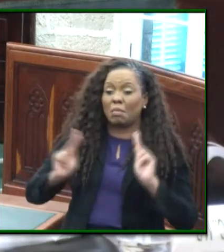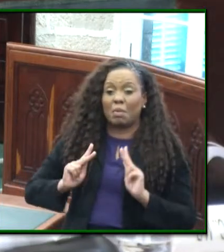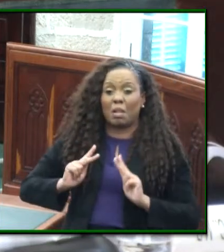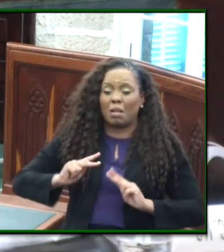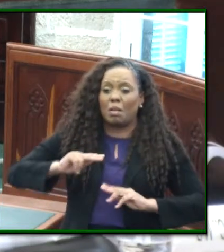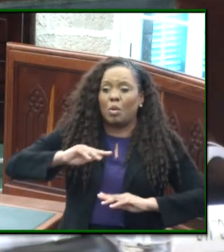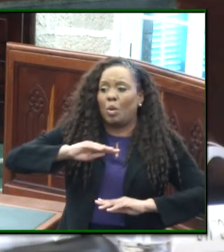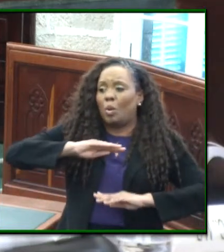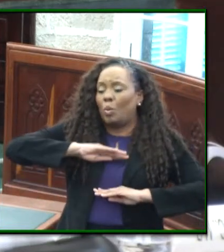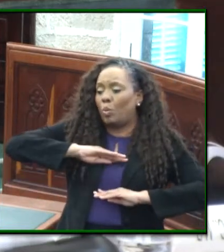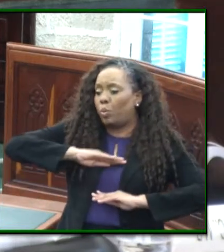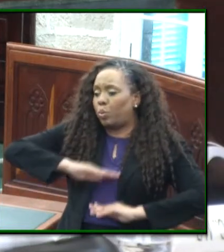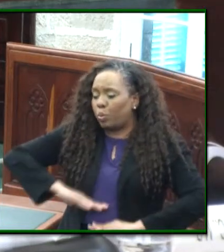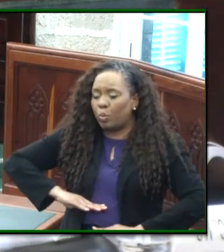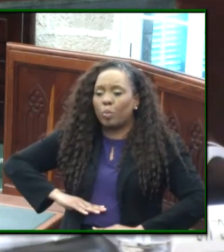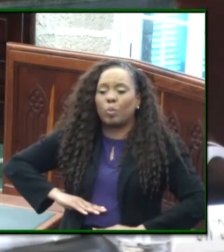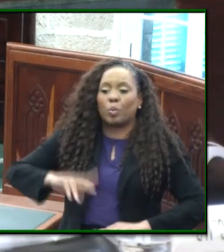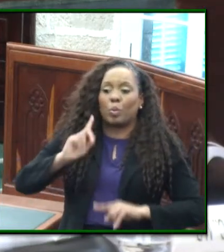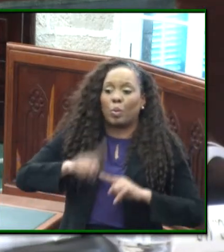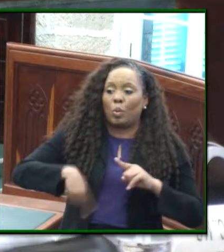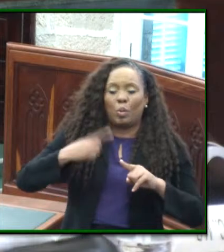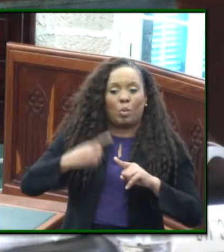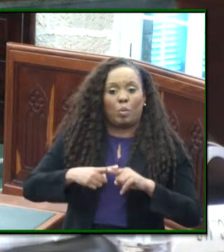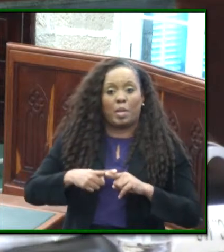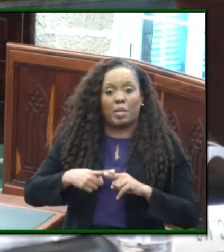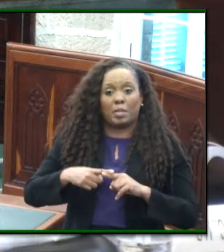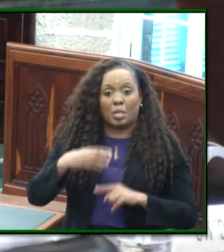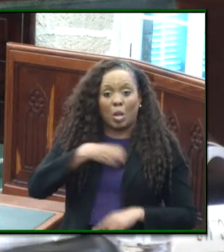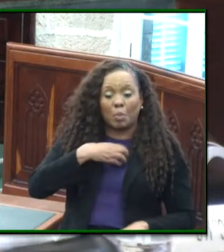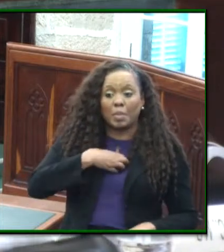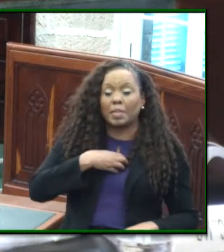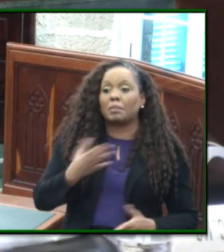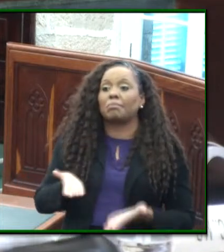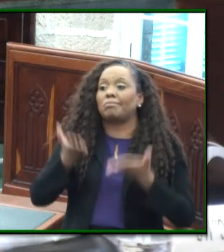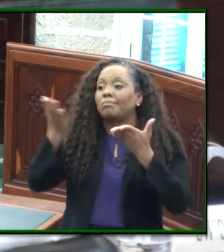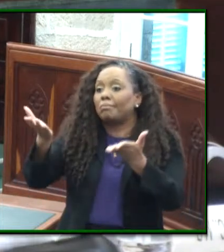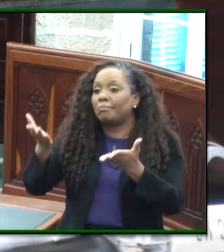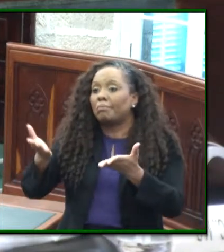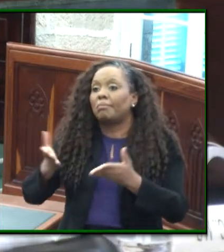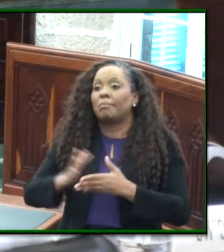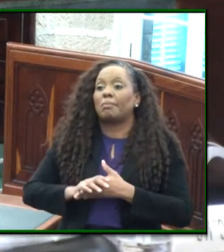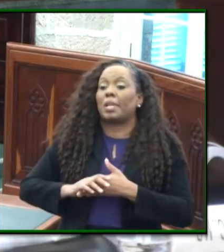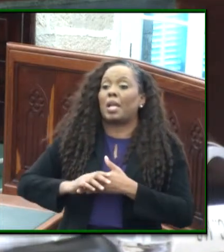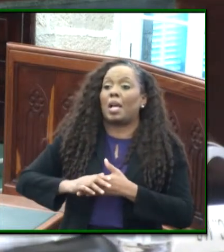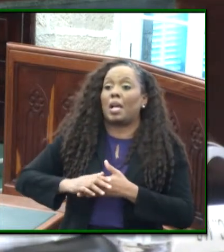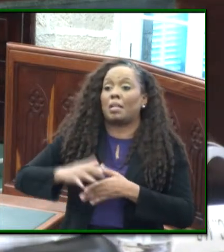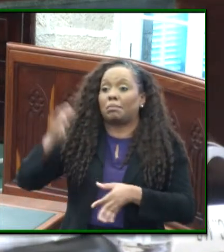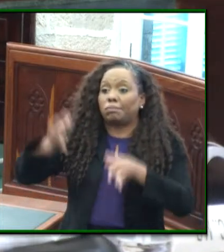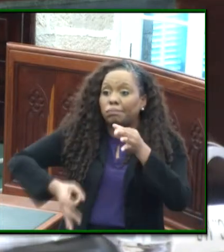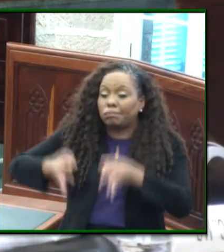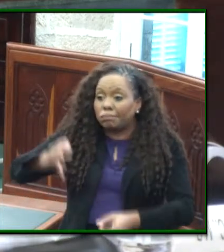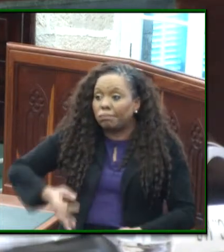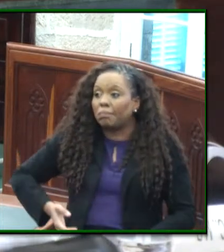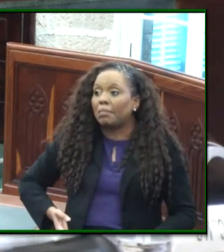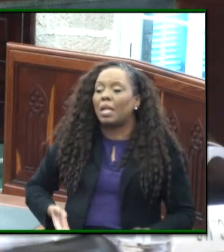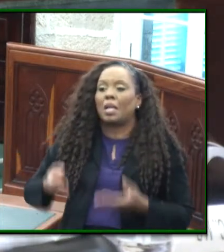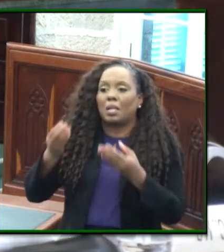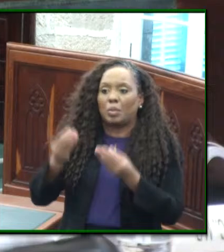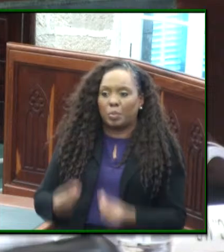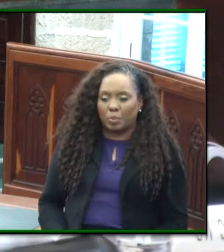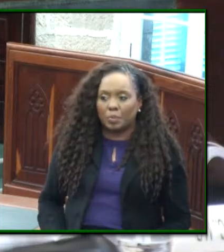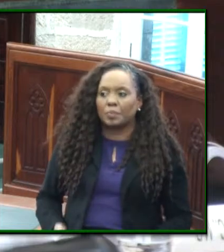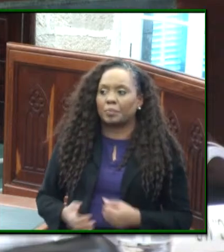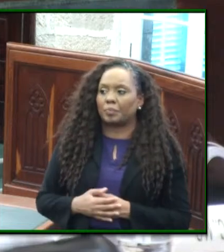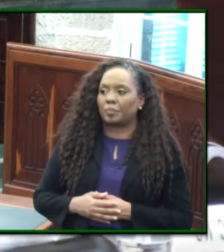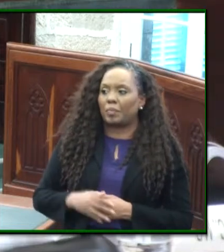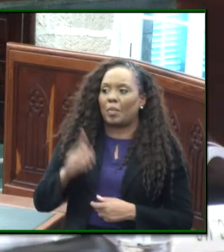when matters are disposed of quickly and that justice is seen to be done. Because when I was a practicing attorney, there are cases